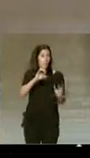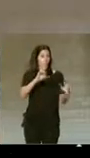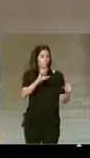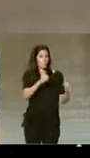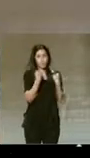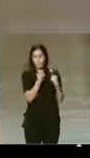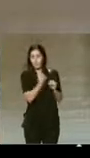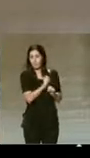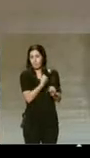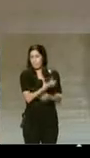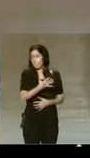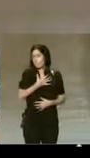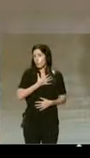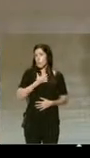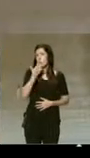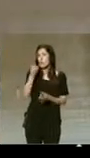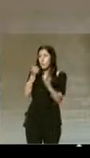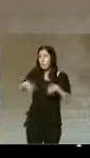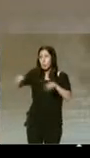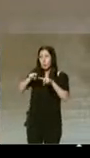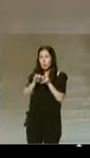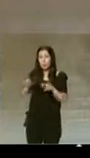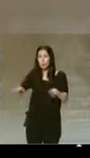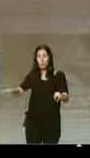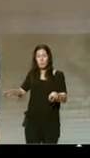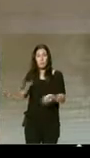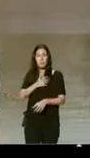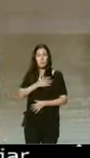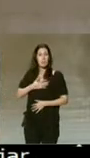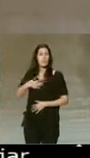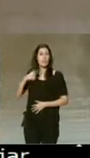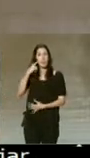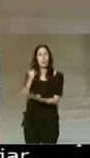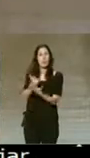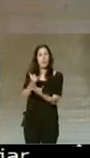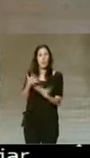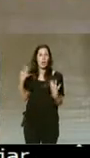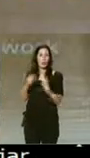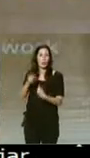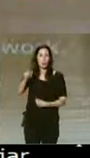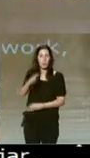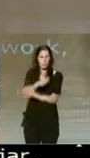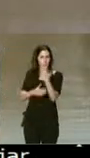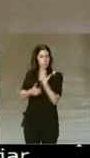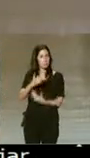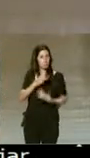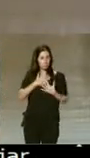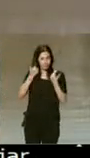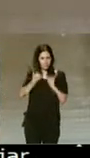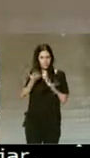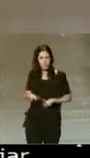as a volunteer because I'm not allowed to work. But if you want to work with an